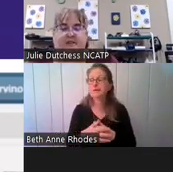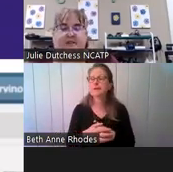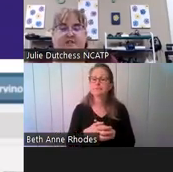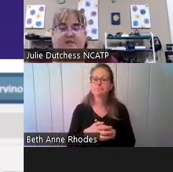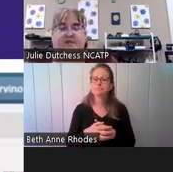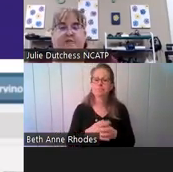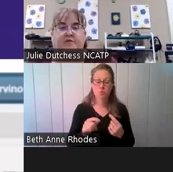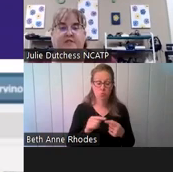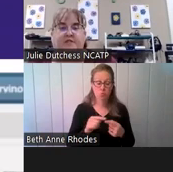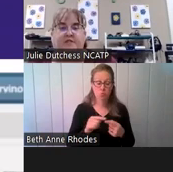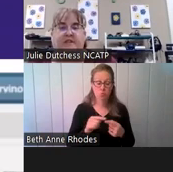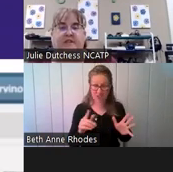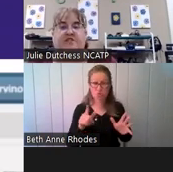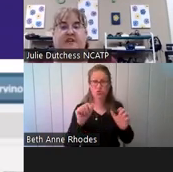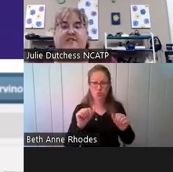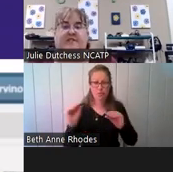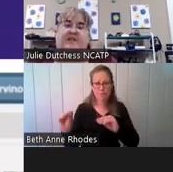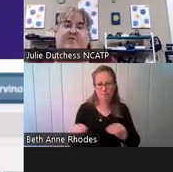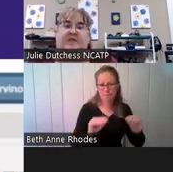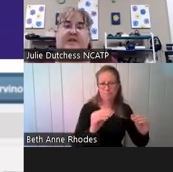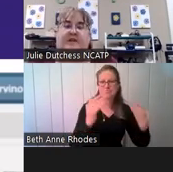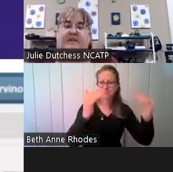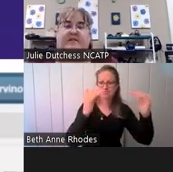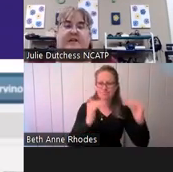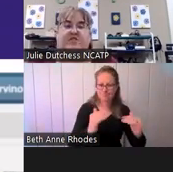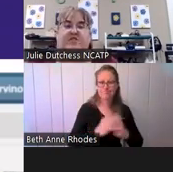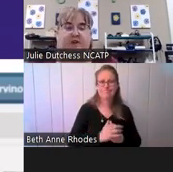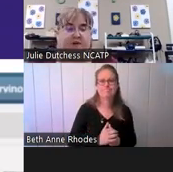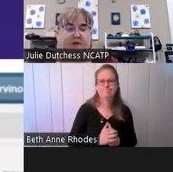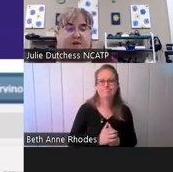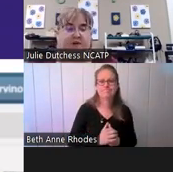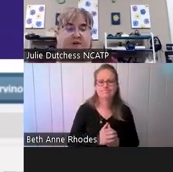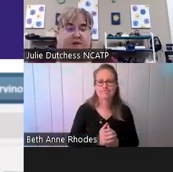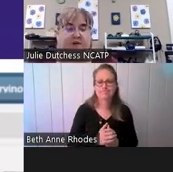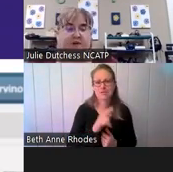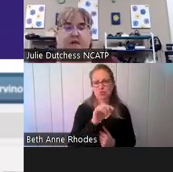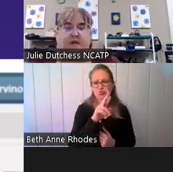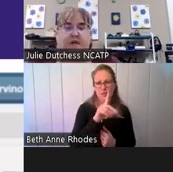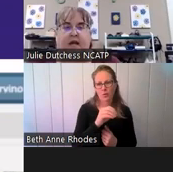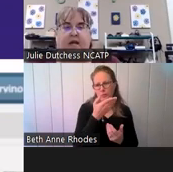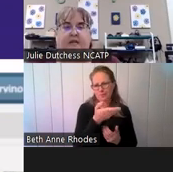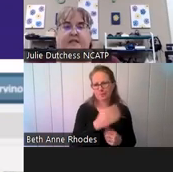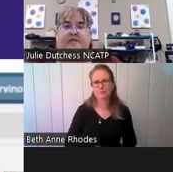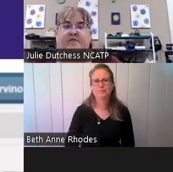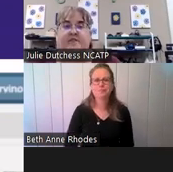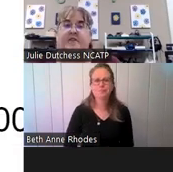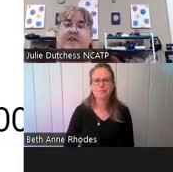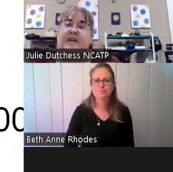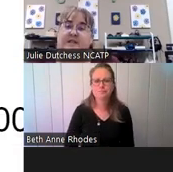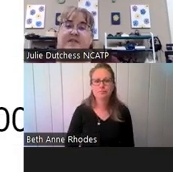task's finished, you can move it to the next stage. And so that's really nice. So that's Trello. And